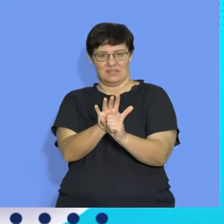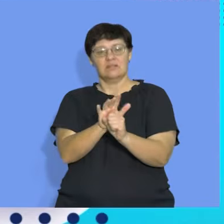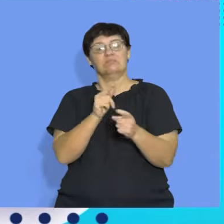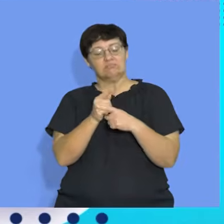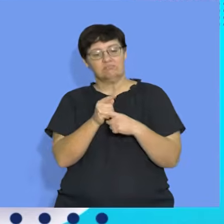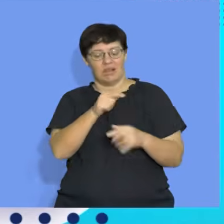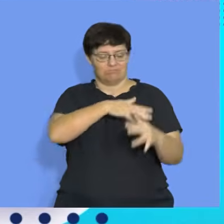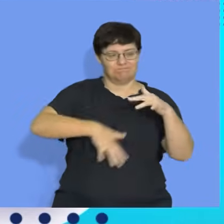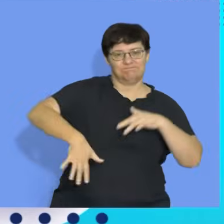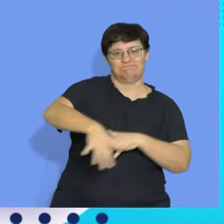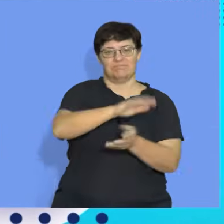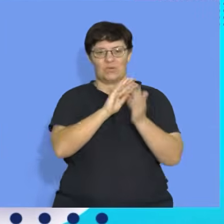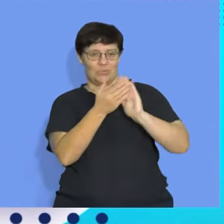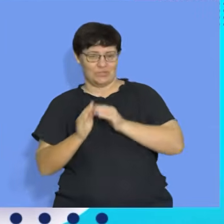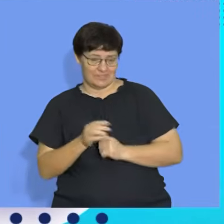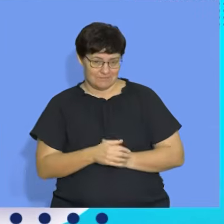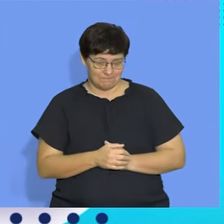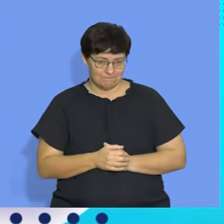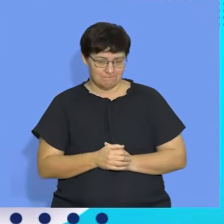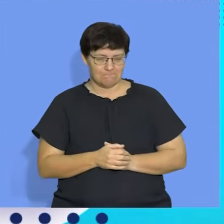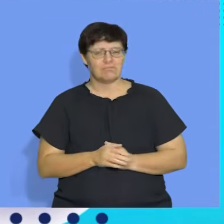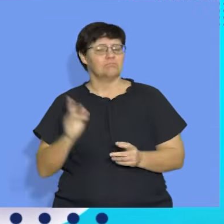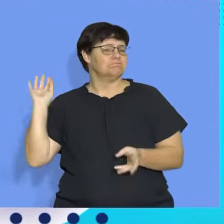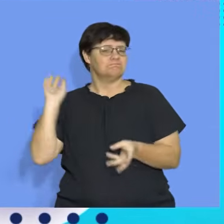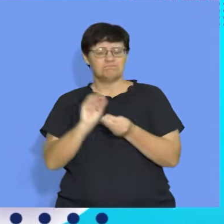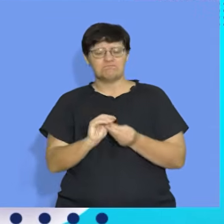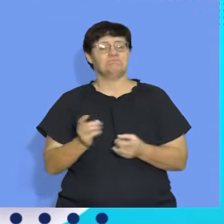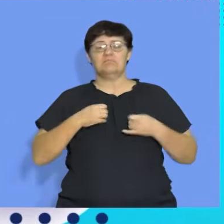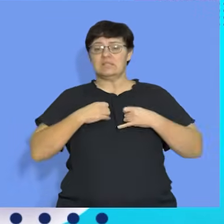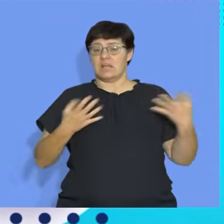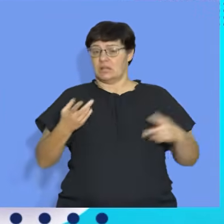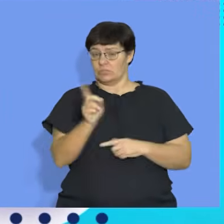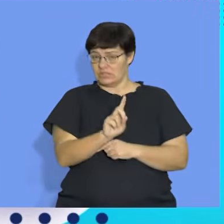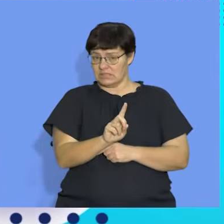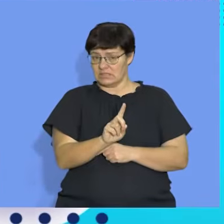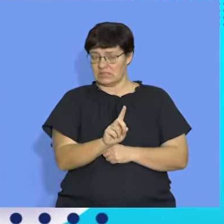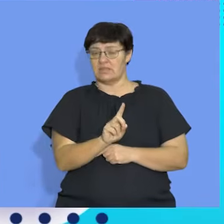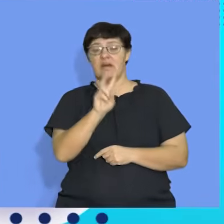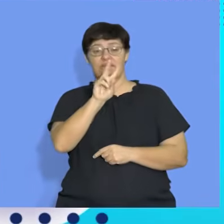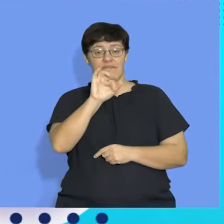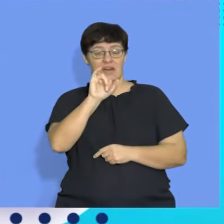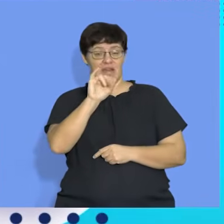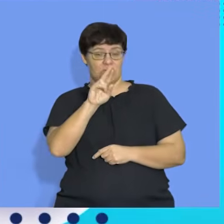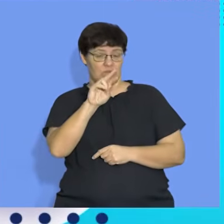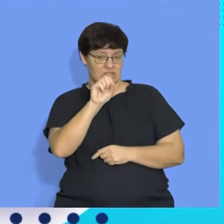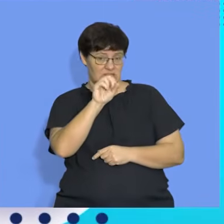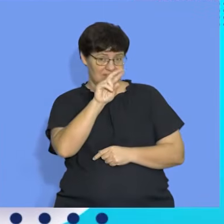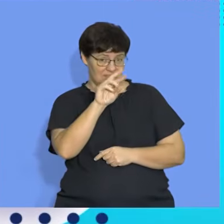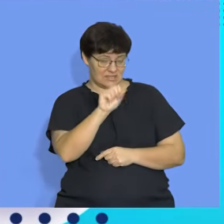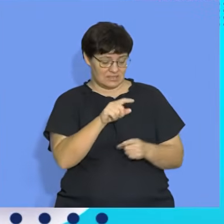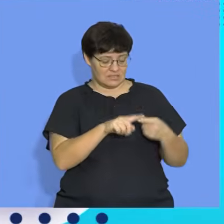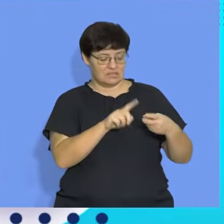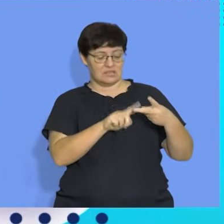our society. So let's just quickly recap. What did we look at? We started off looking at viruses, then we looked at